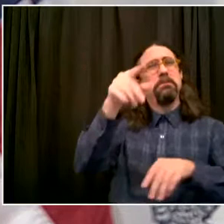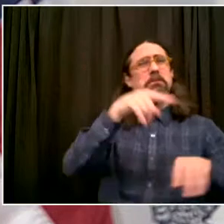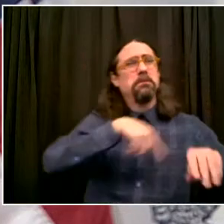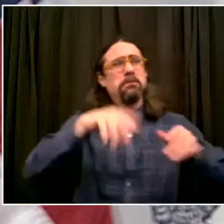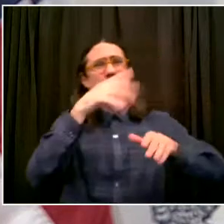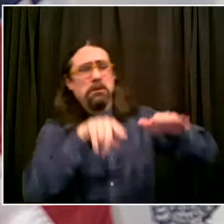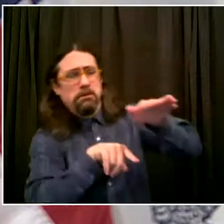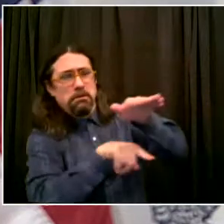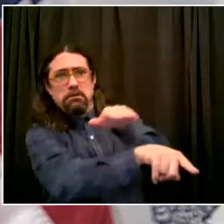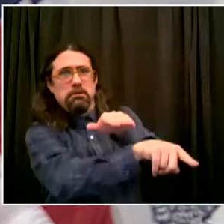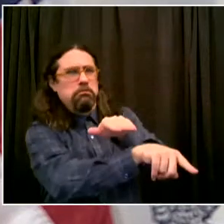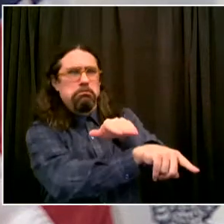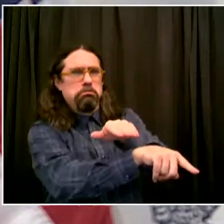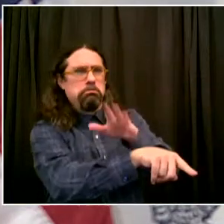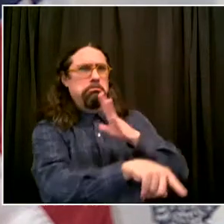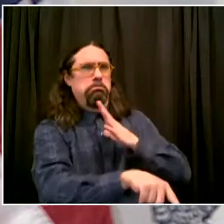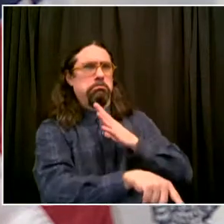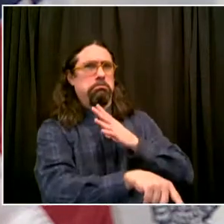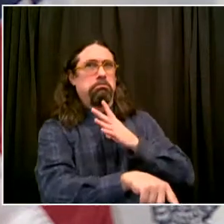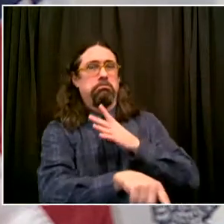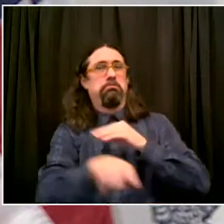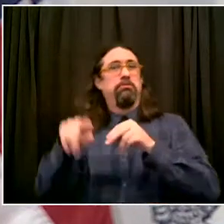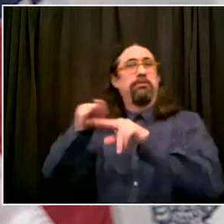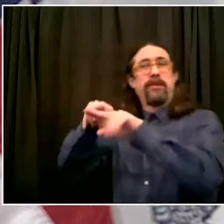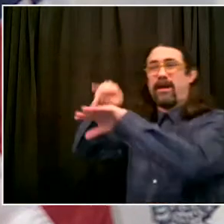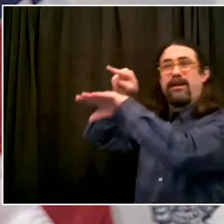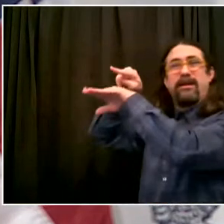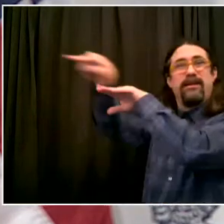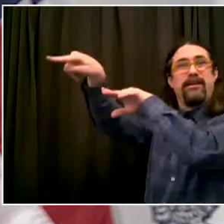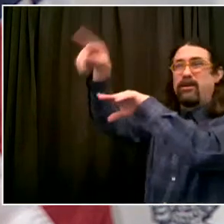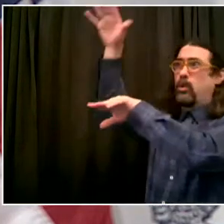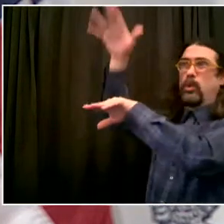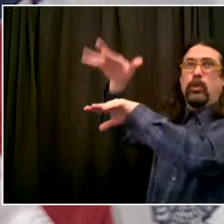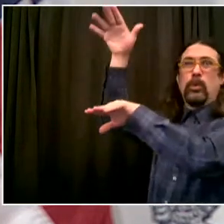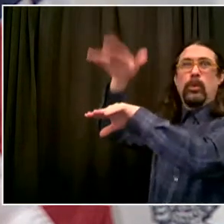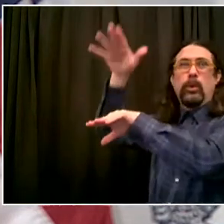the snow gets too intense, and that doesn't surprise me at all. Go ahead.